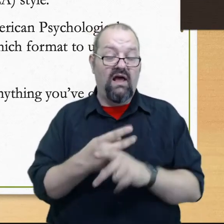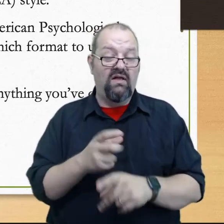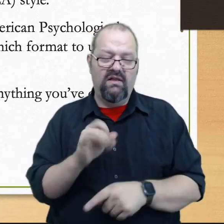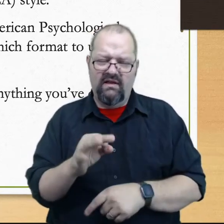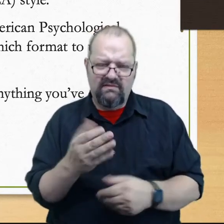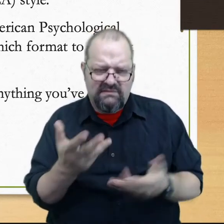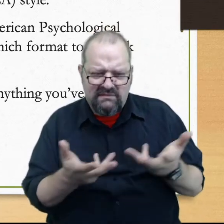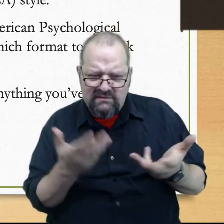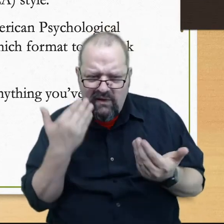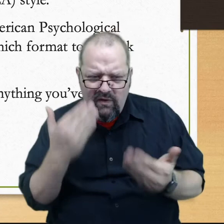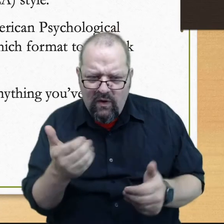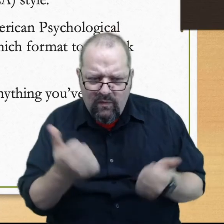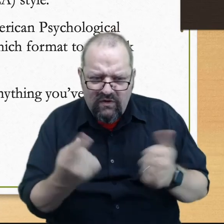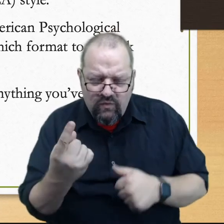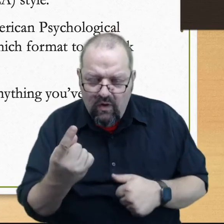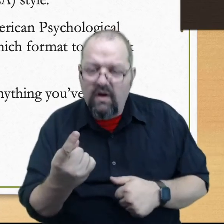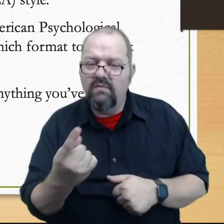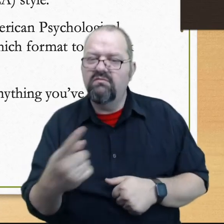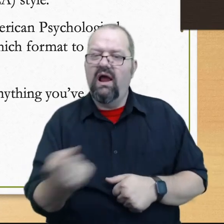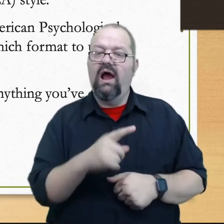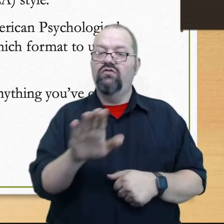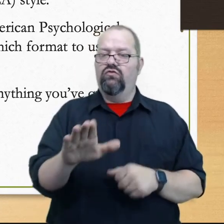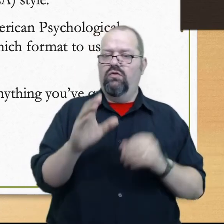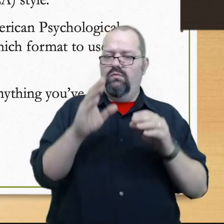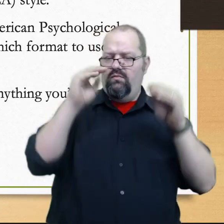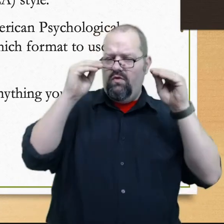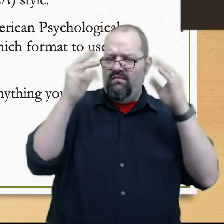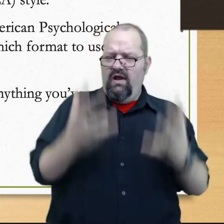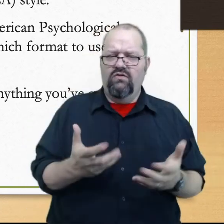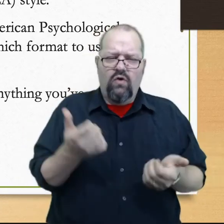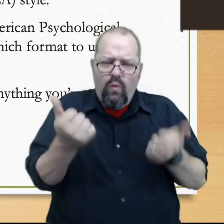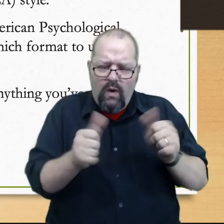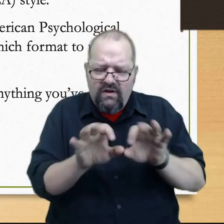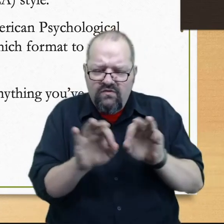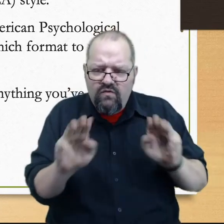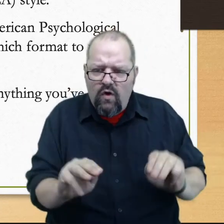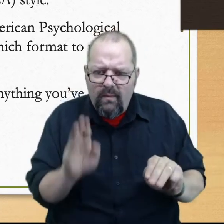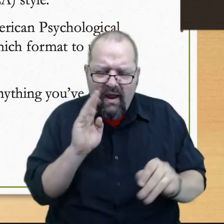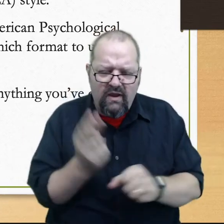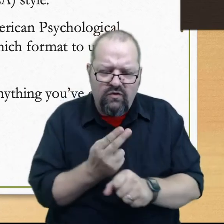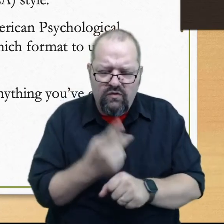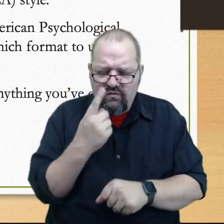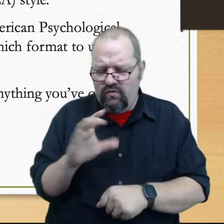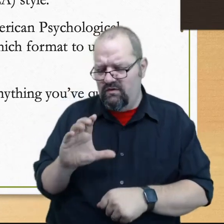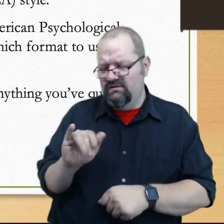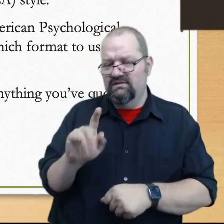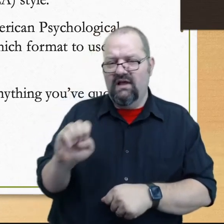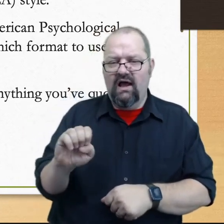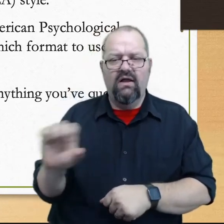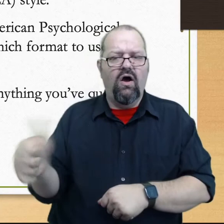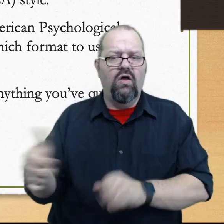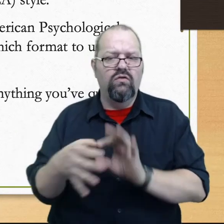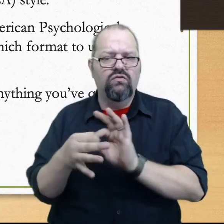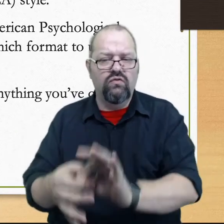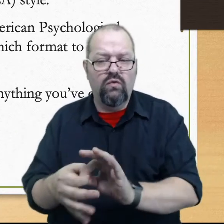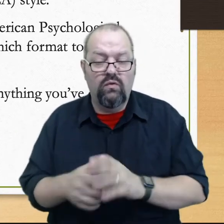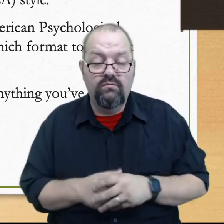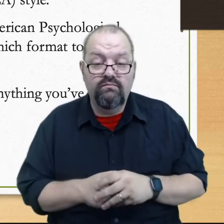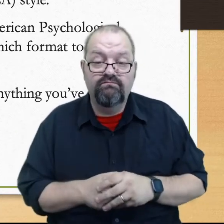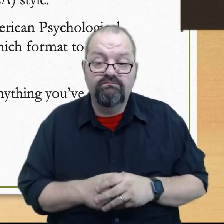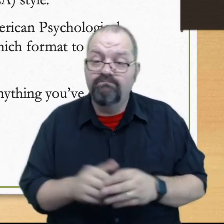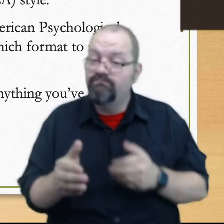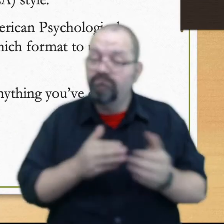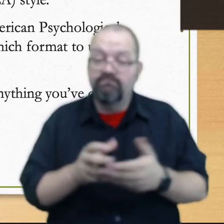which format to use, ask your professor. Again, importantly, cite every idea from another source. Even if you